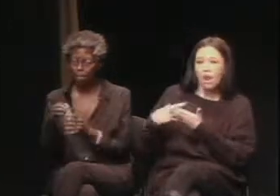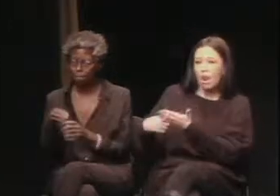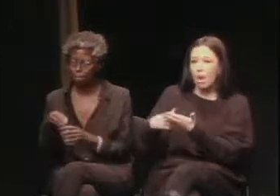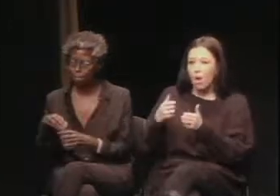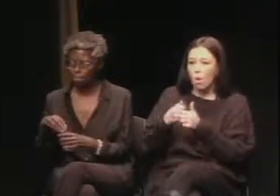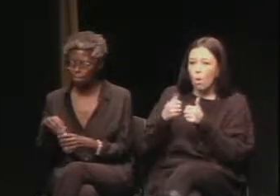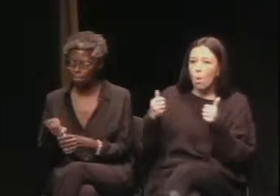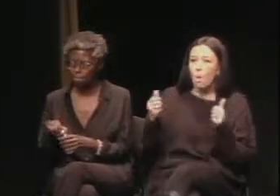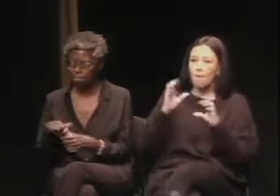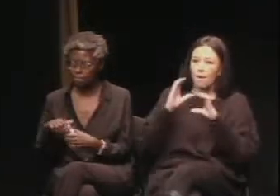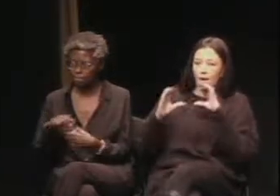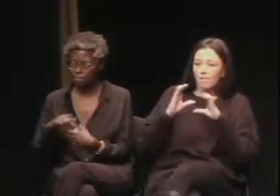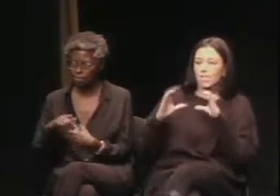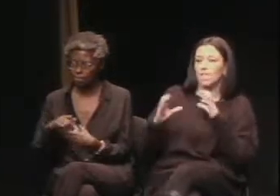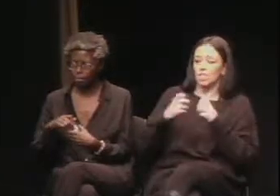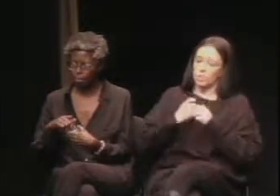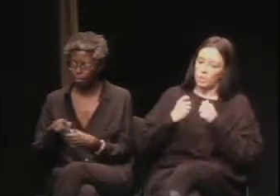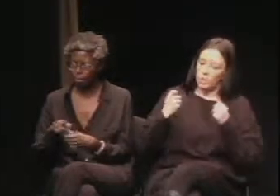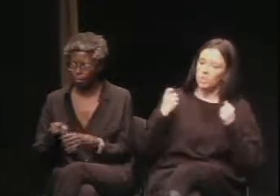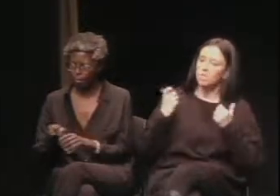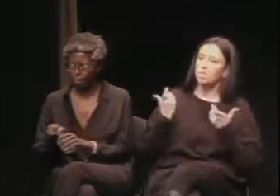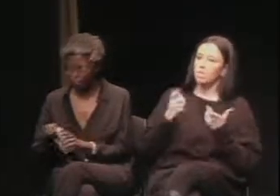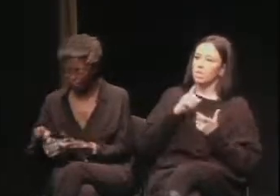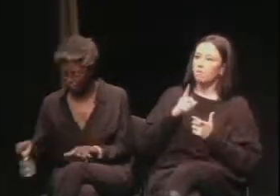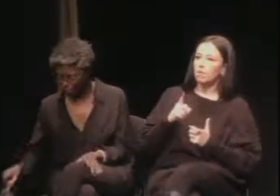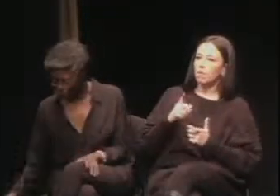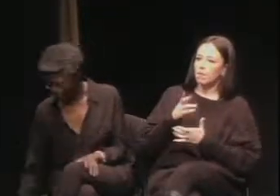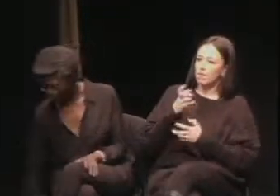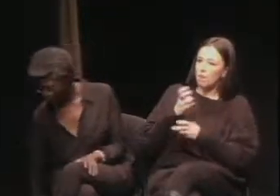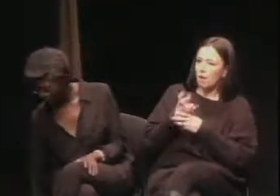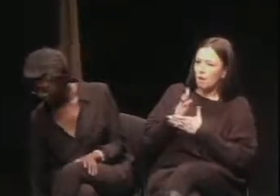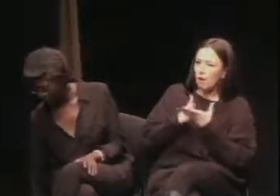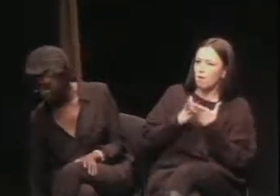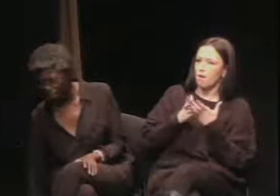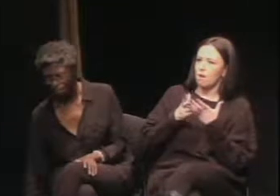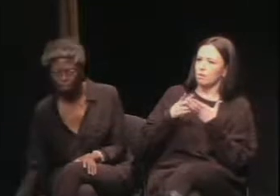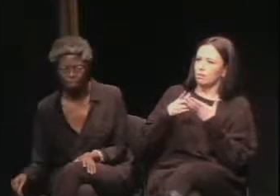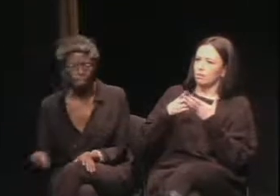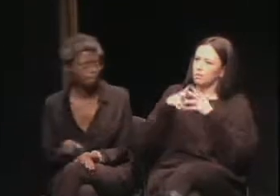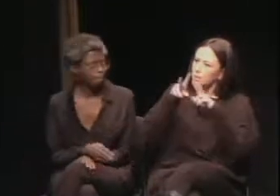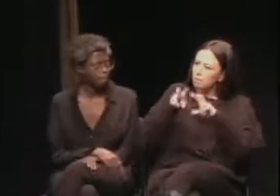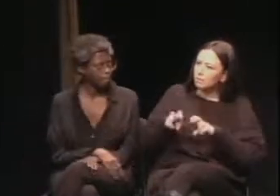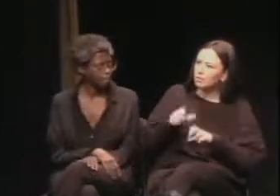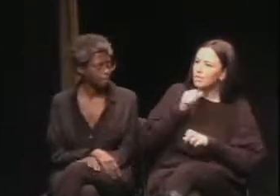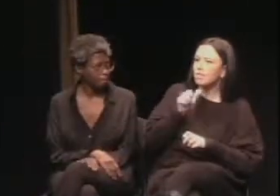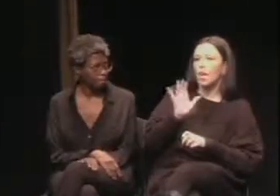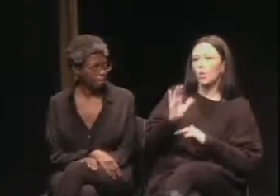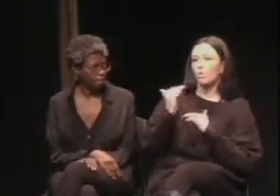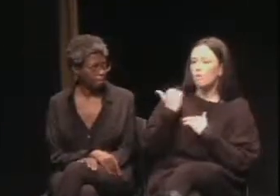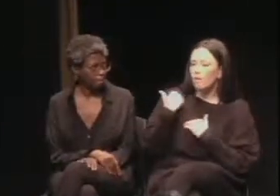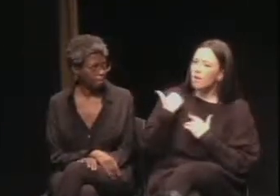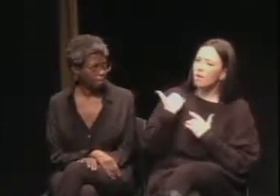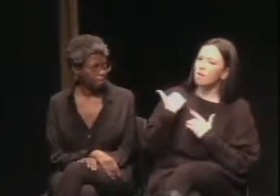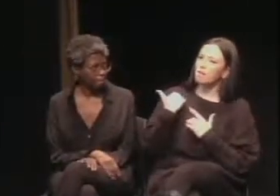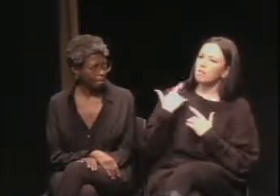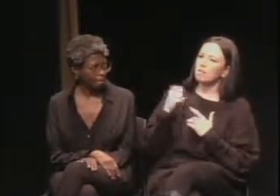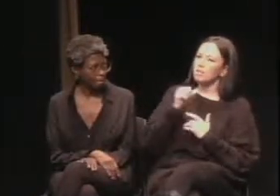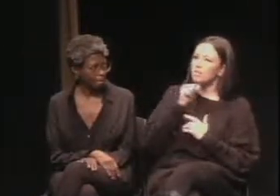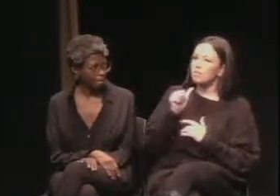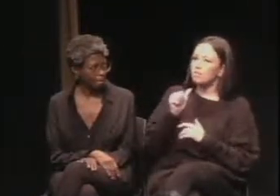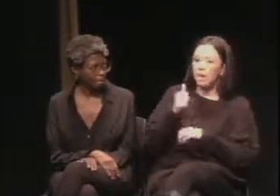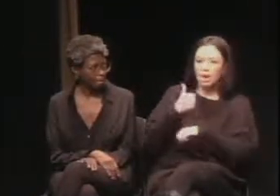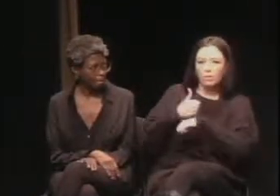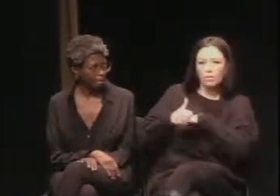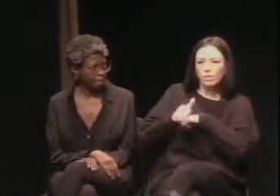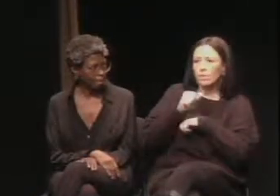open conversations, and you are talking about, you know, that this was not their fault, that they are not the sum